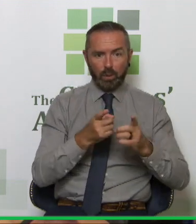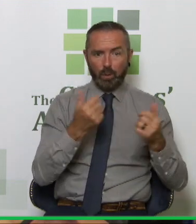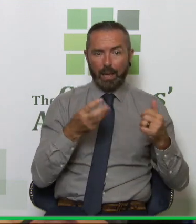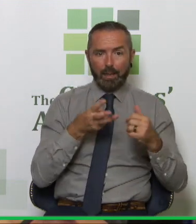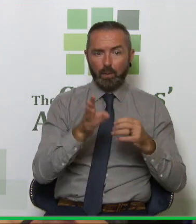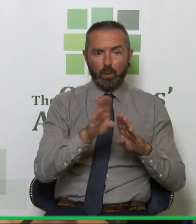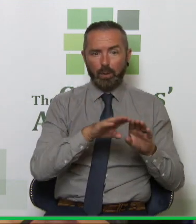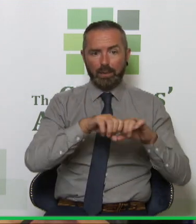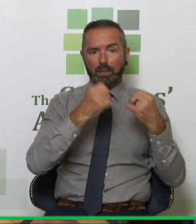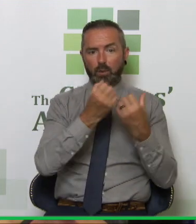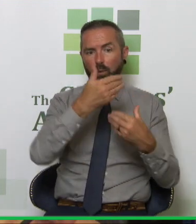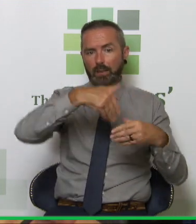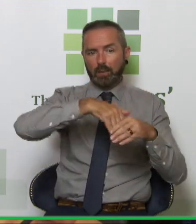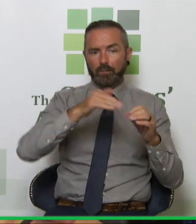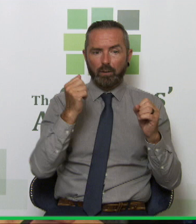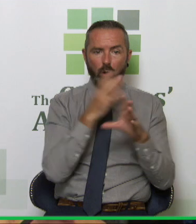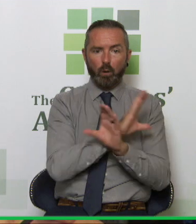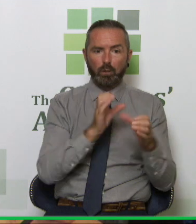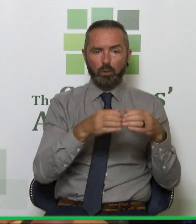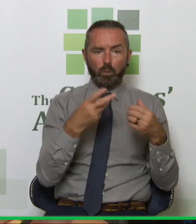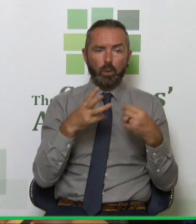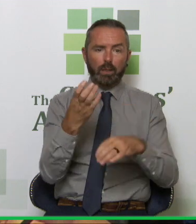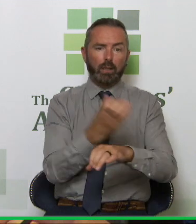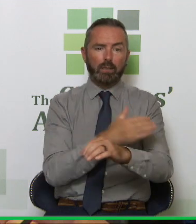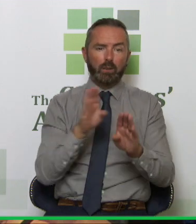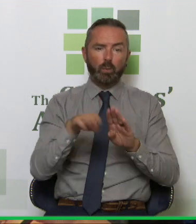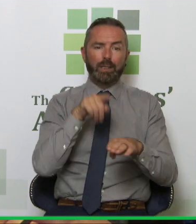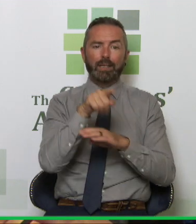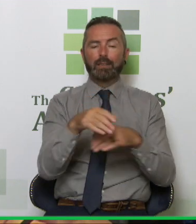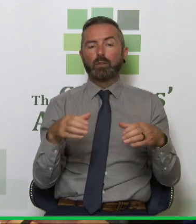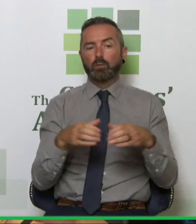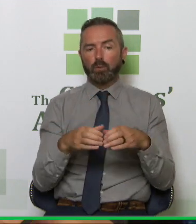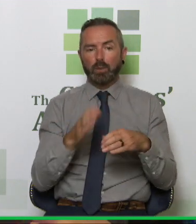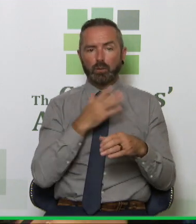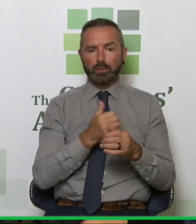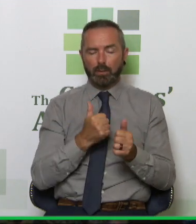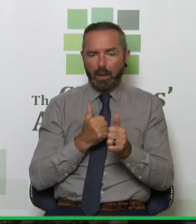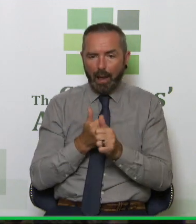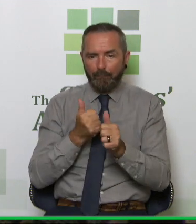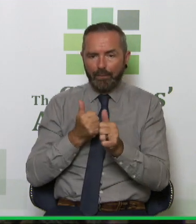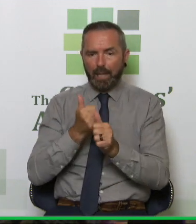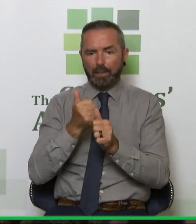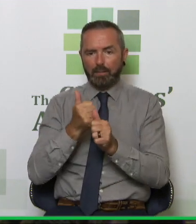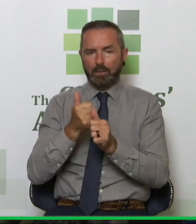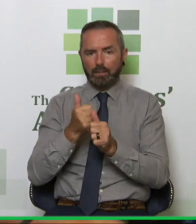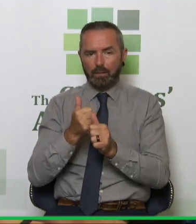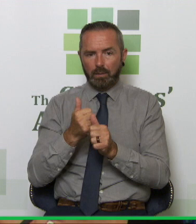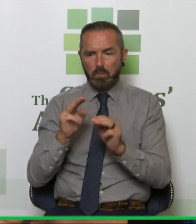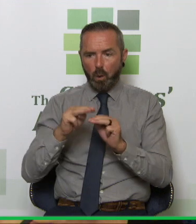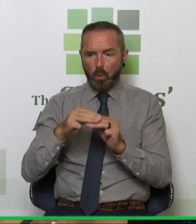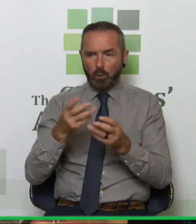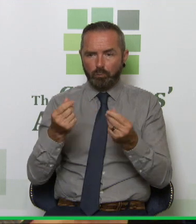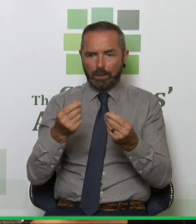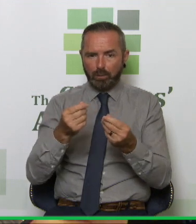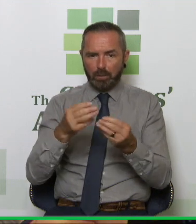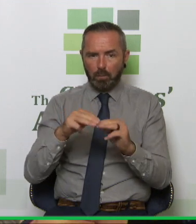social inclusion anyway for all of our groups, and we'll continue to do it for this. And that's all we can do is advocate to get more resources and